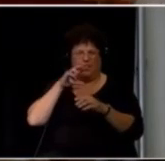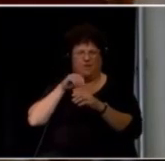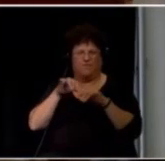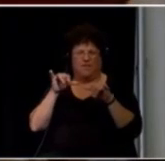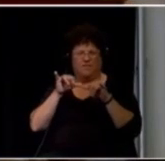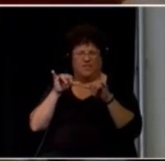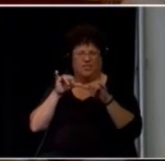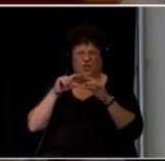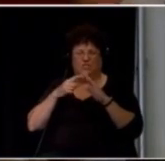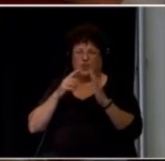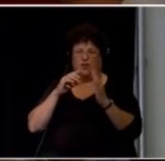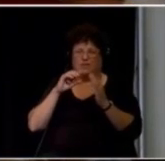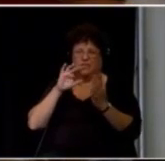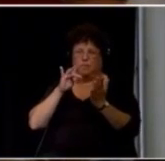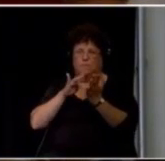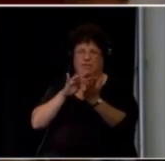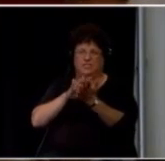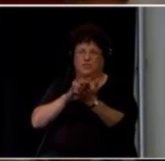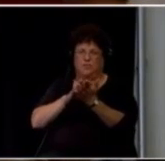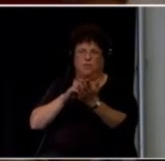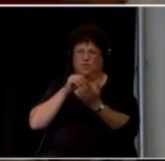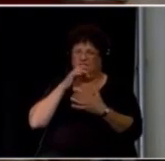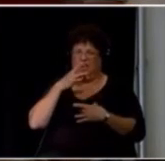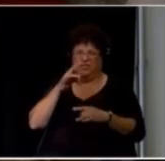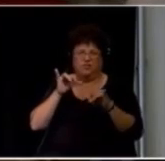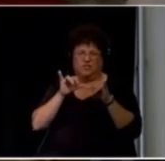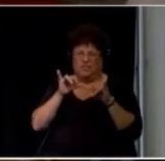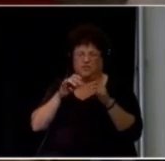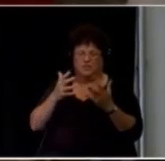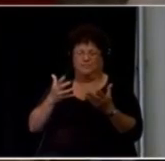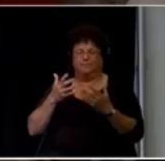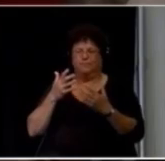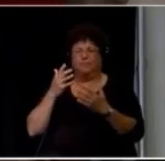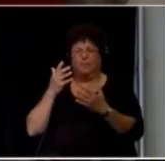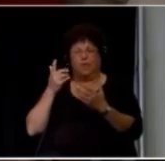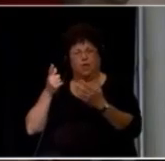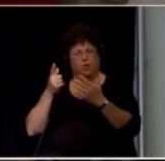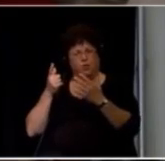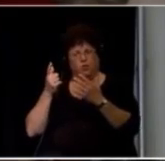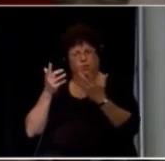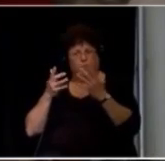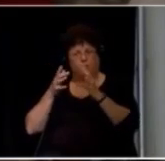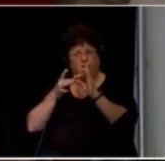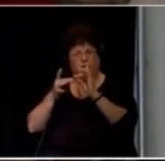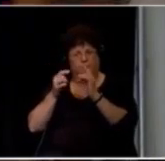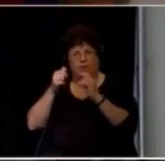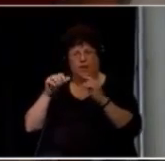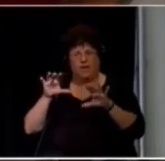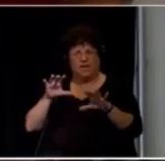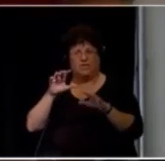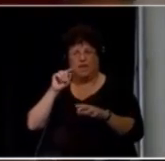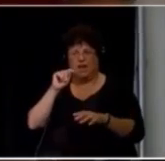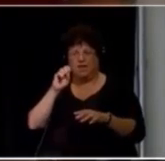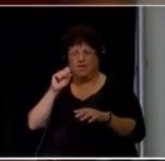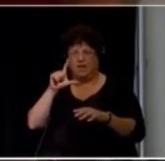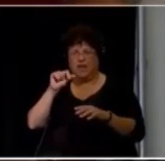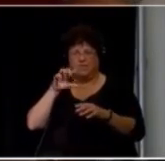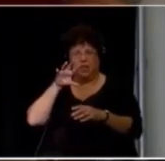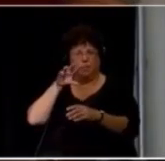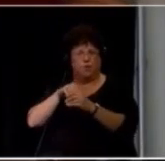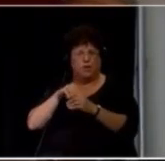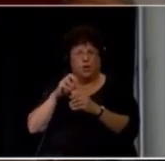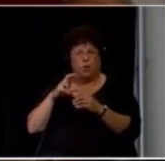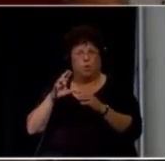around middle school range. So I was wondering if you could comment on any activities that Tesla is participating in